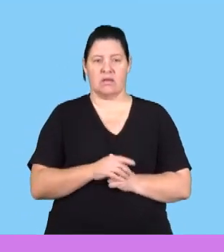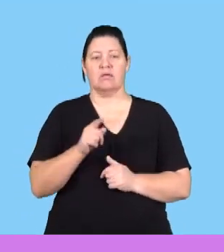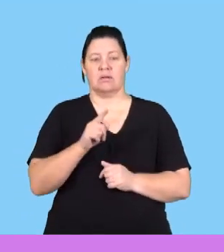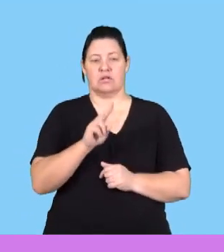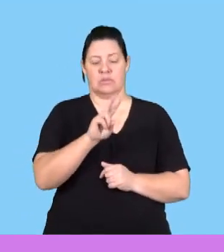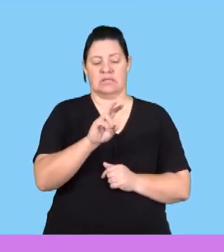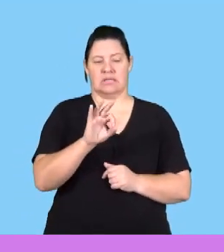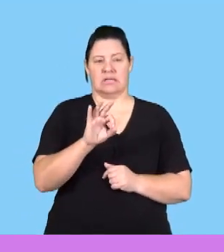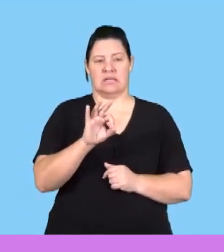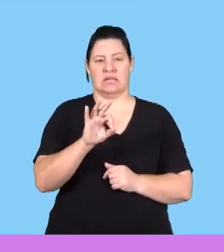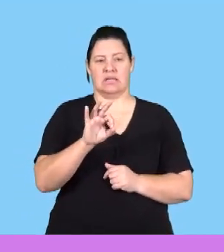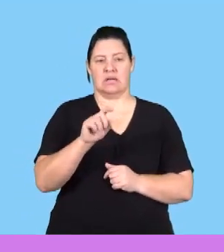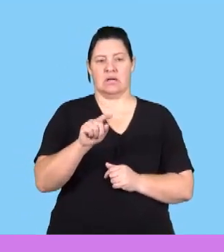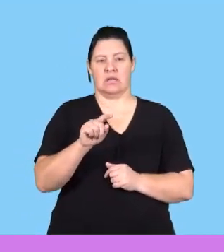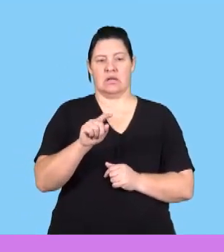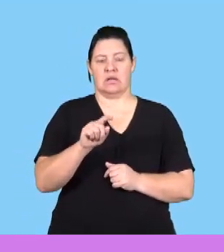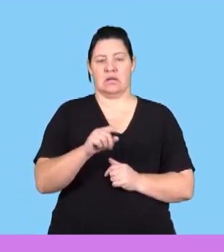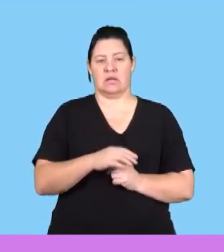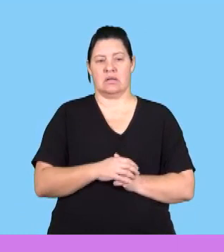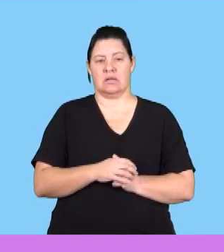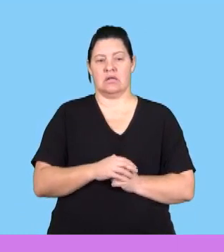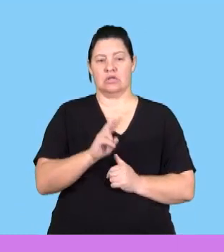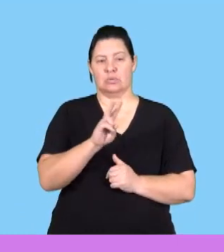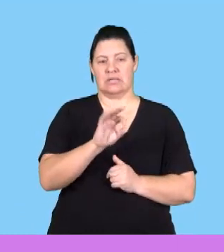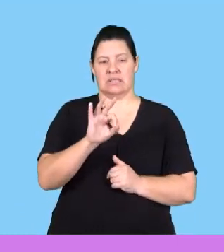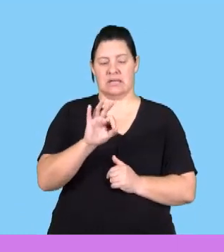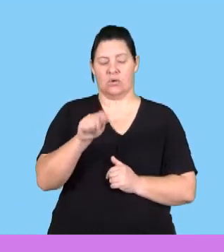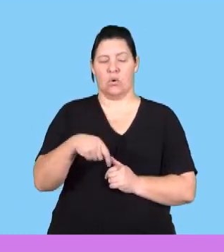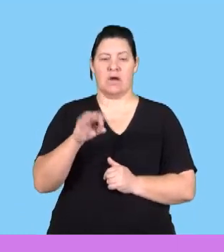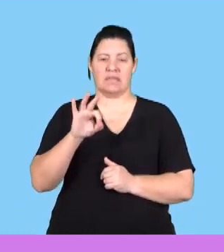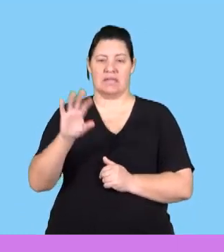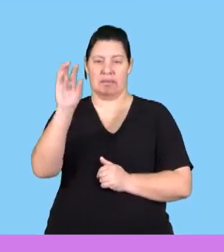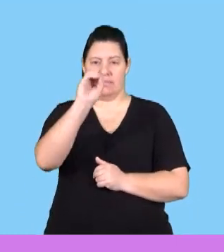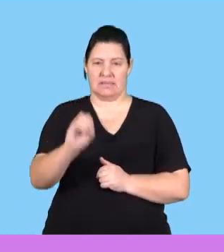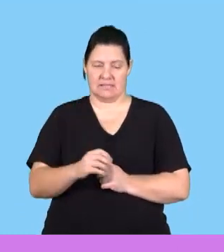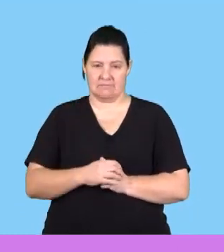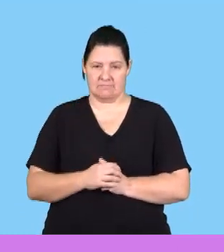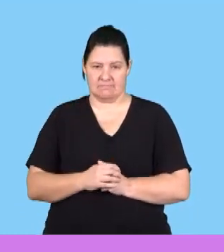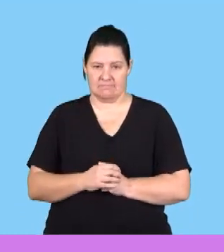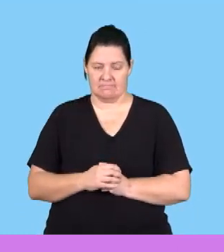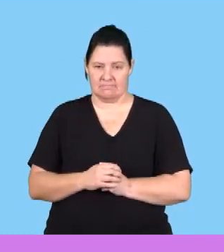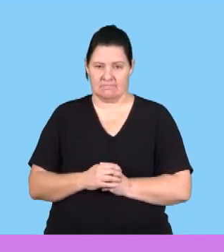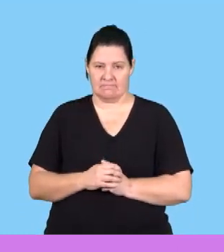repetitive. So therefore, that will be, or the average mark here will be